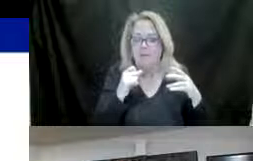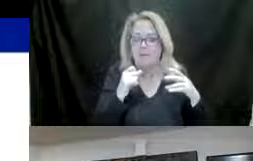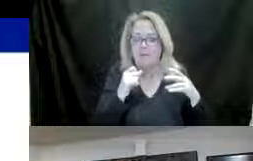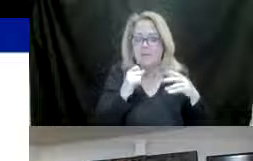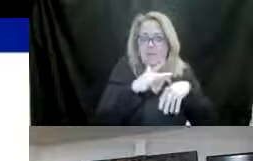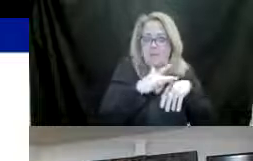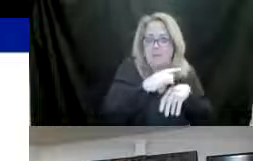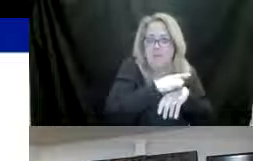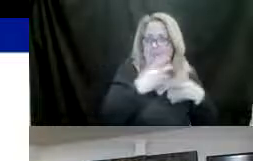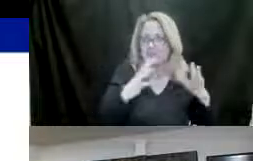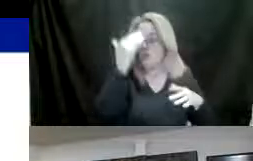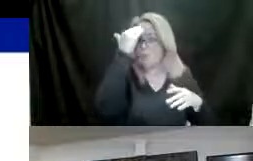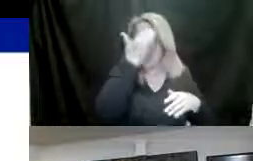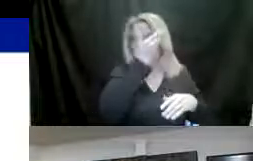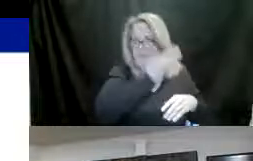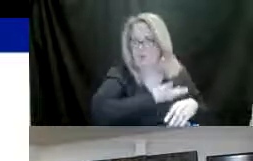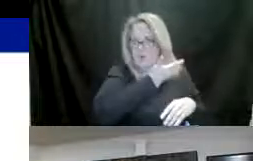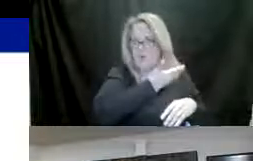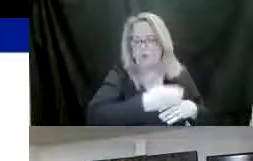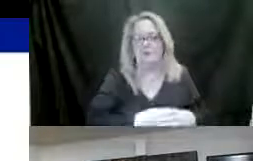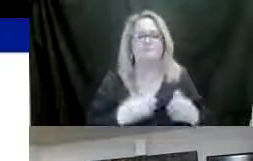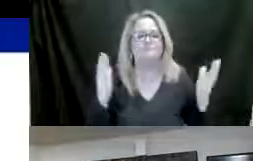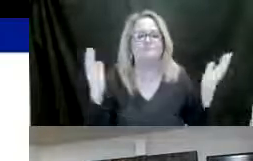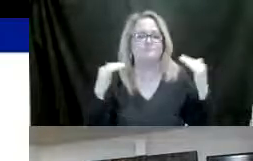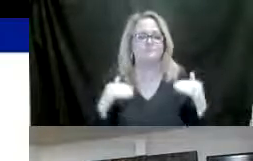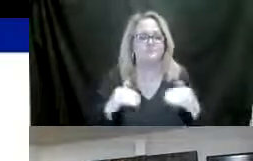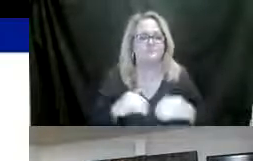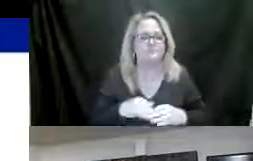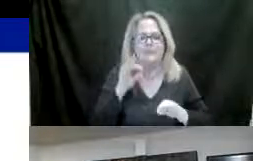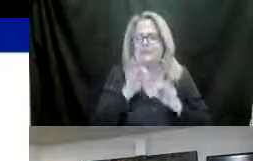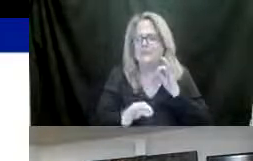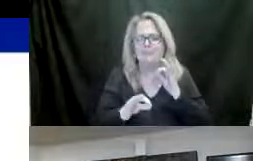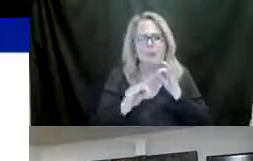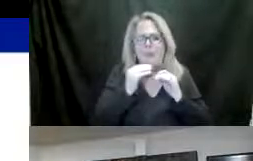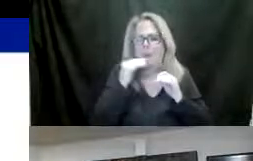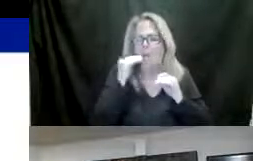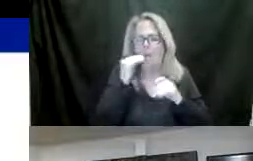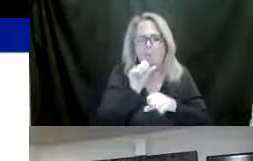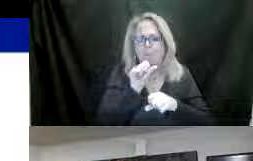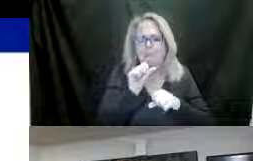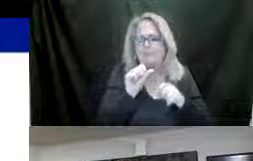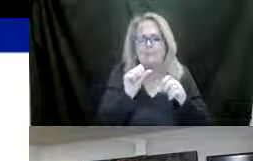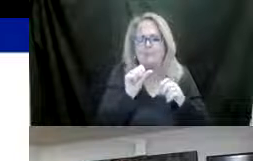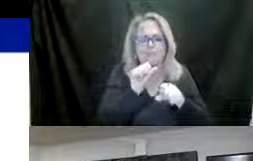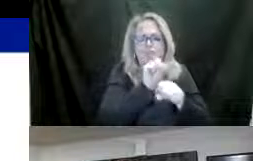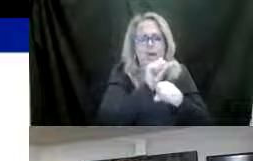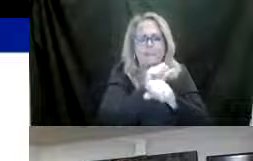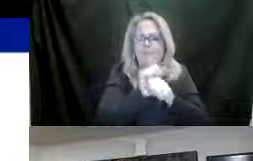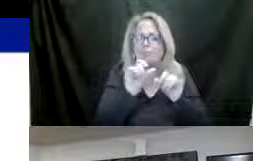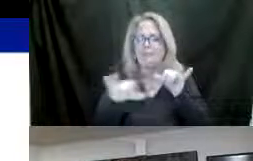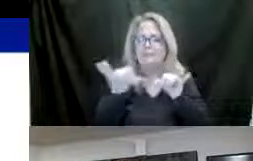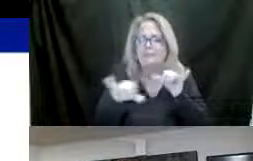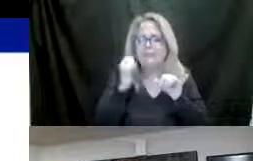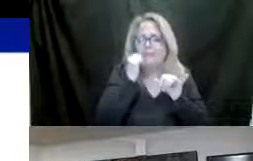adult. Simple household tasks are really a big part of this as well. That's again part of routines that families